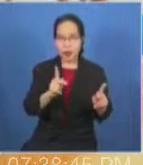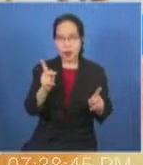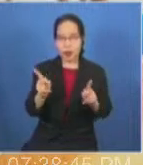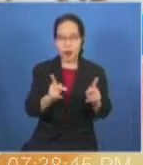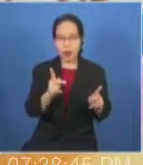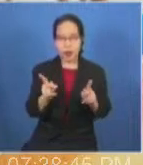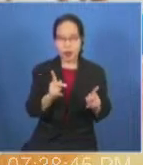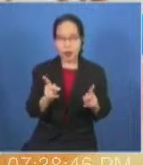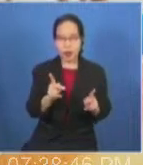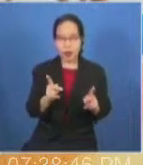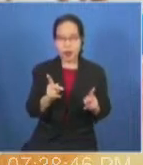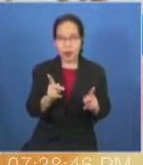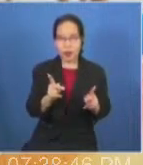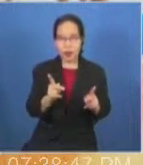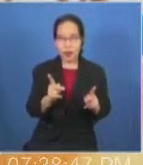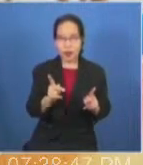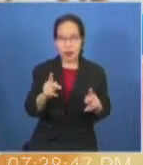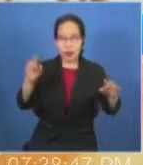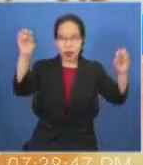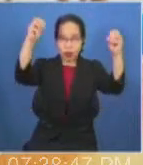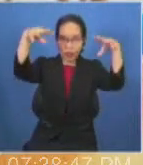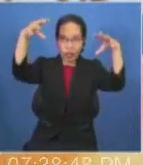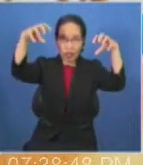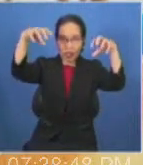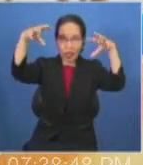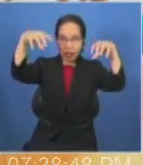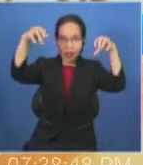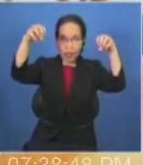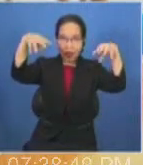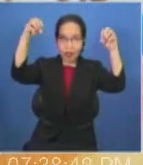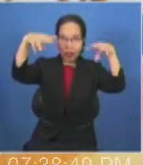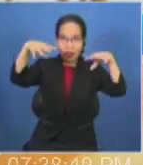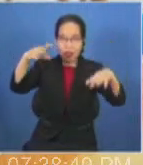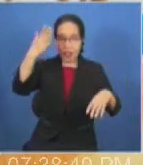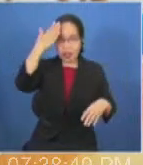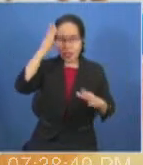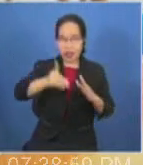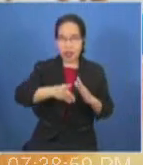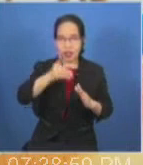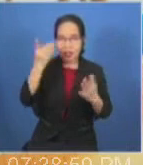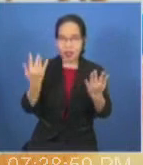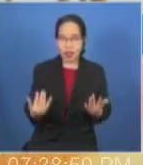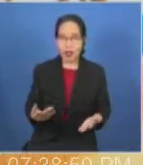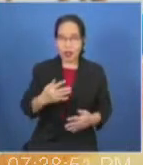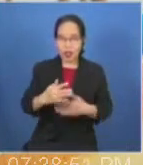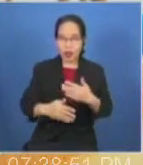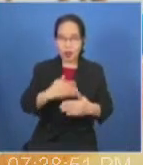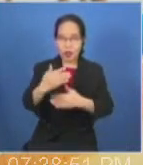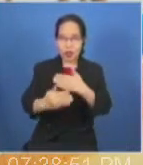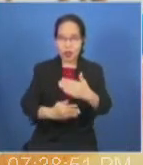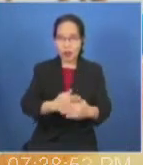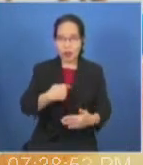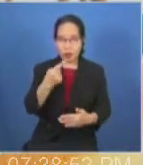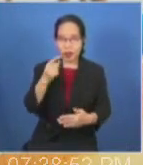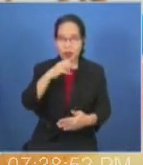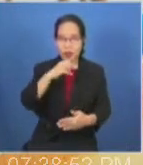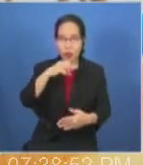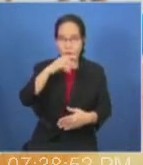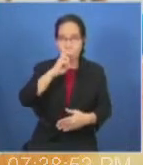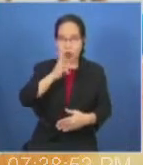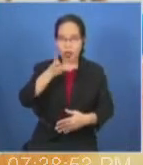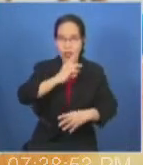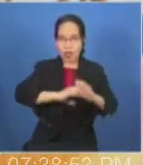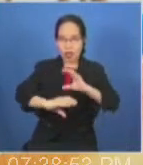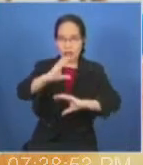a puzzle for people regarding rain. But did you know that